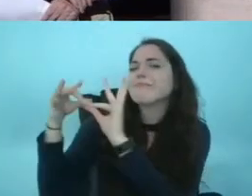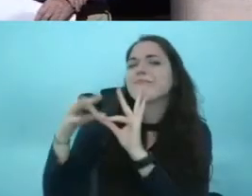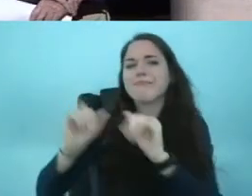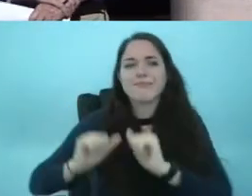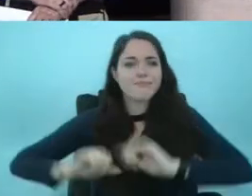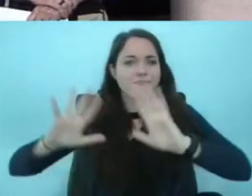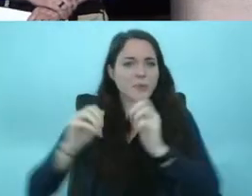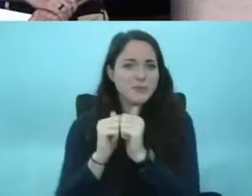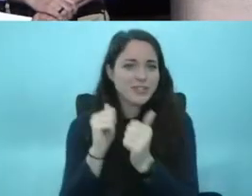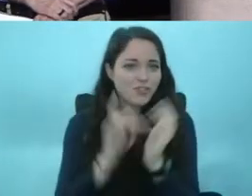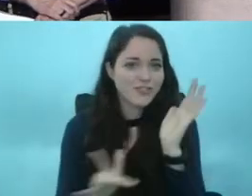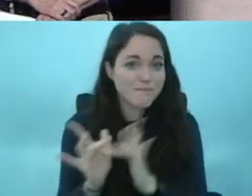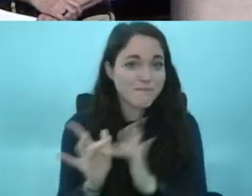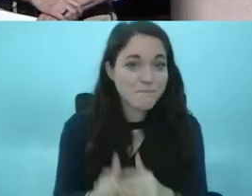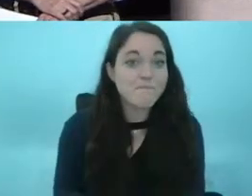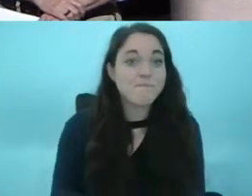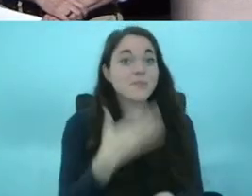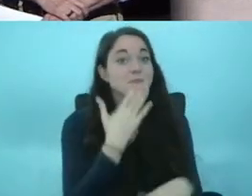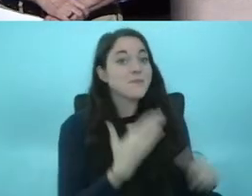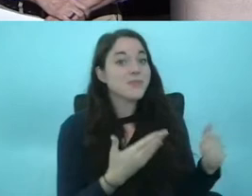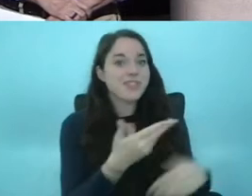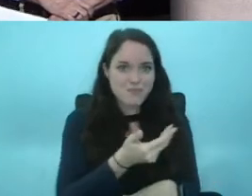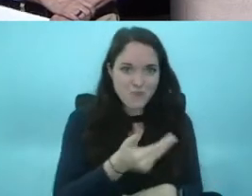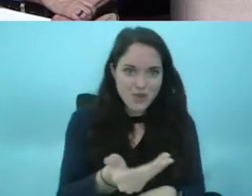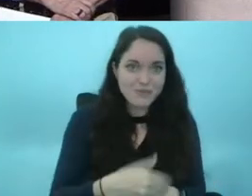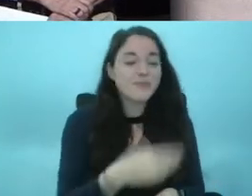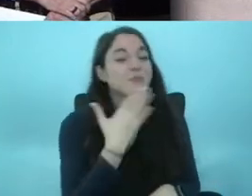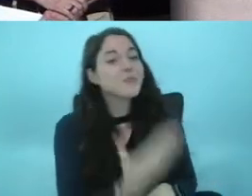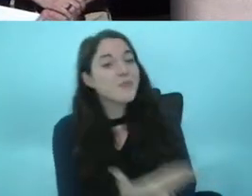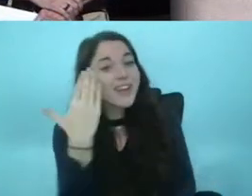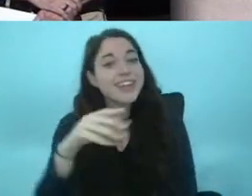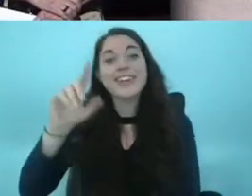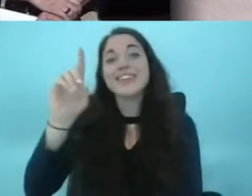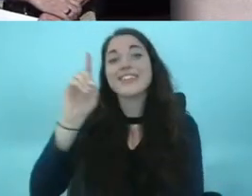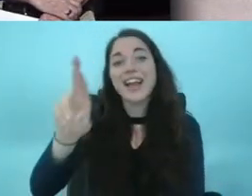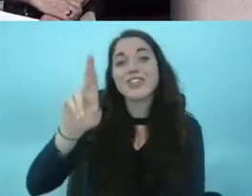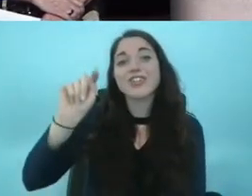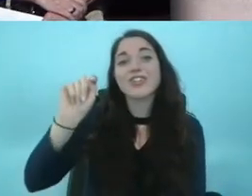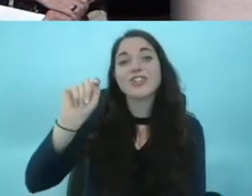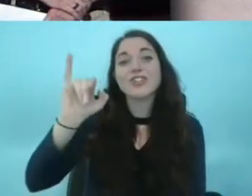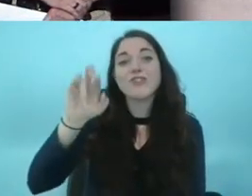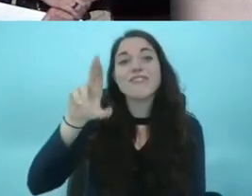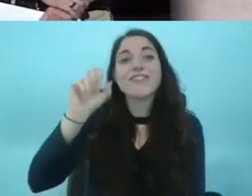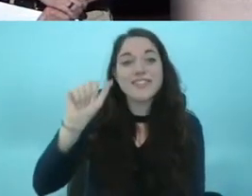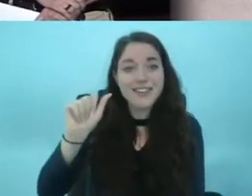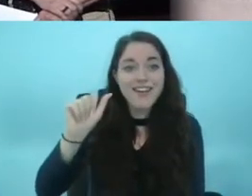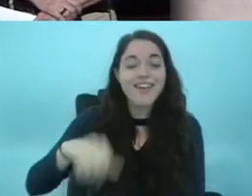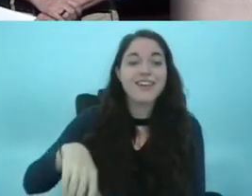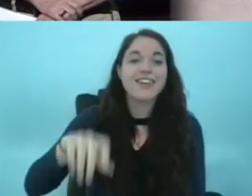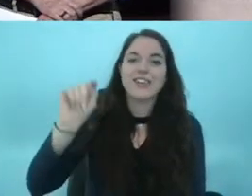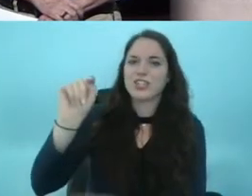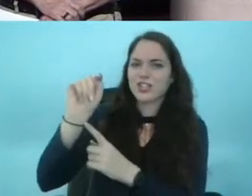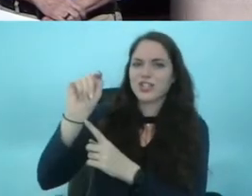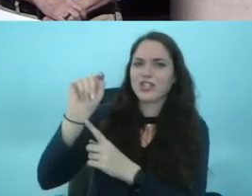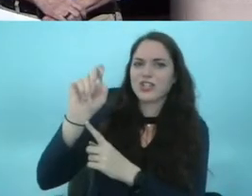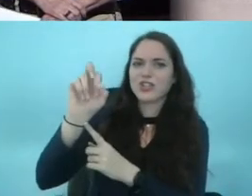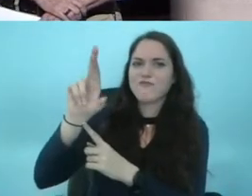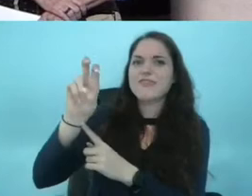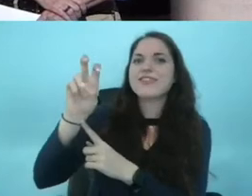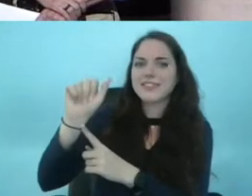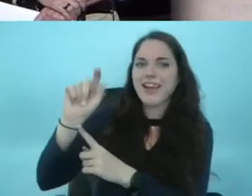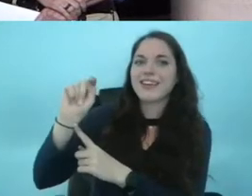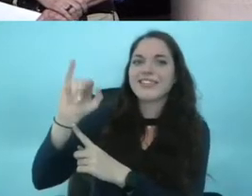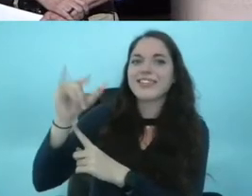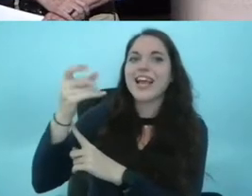And good morning. I am Dr. Teresa Tigert. I am your ministry intern here at MCCDC, and I also want to welcome